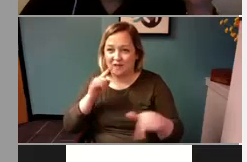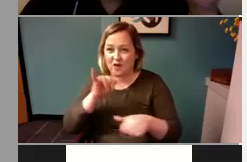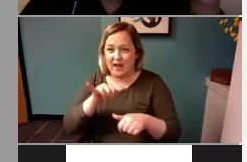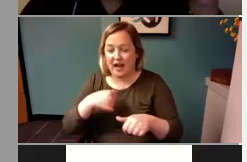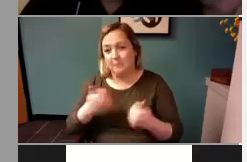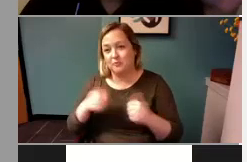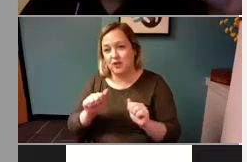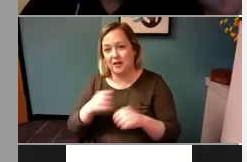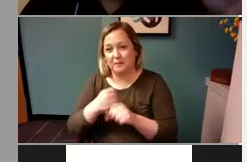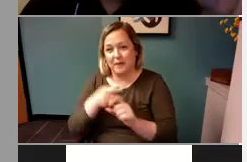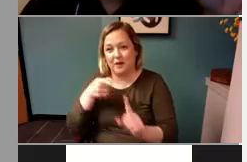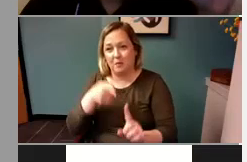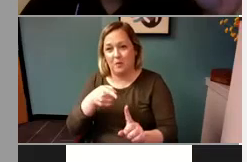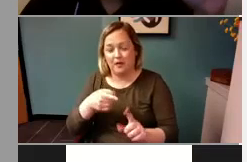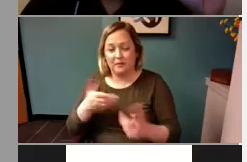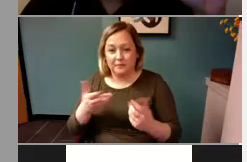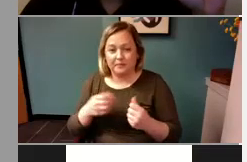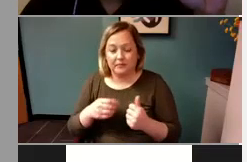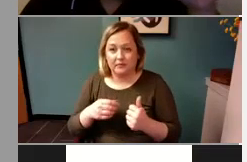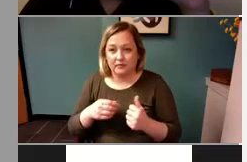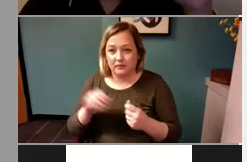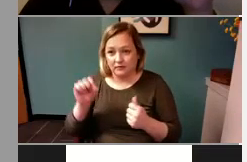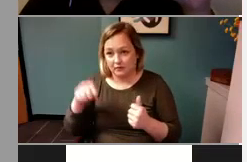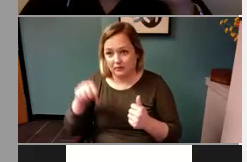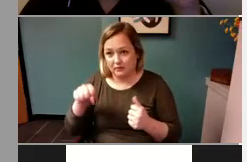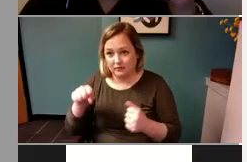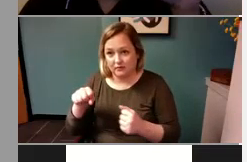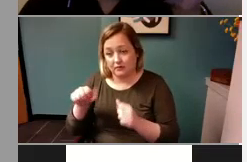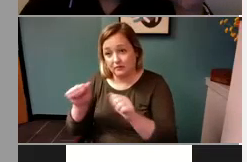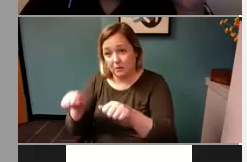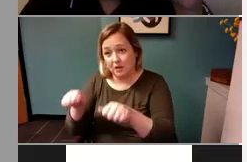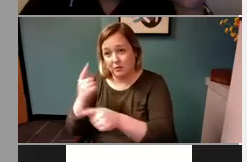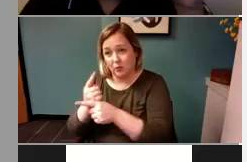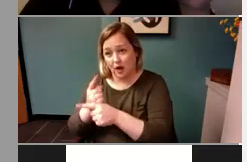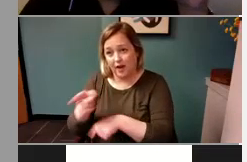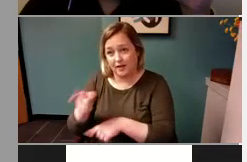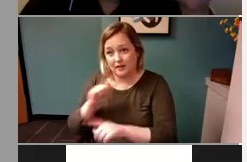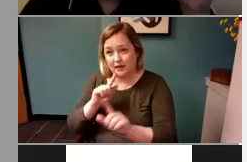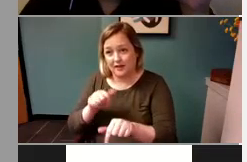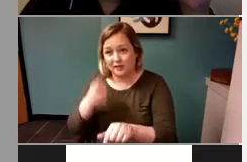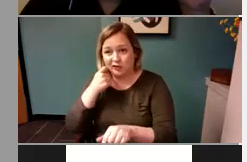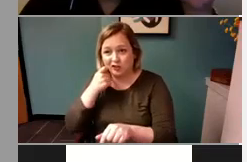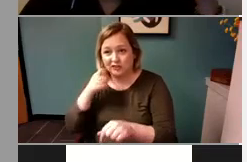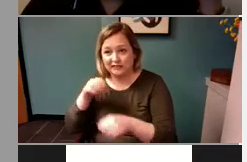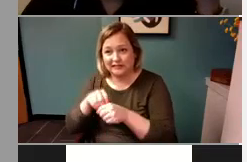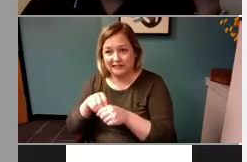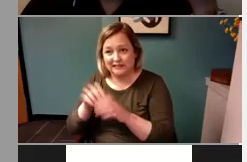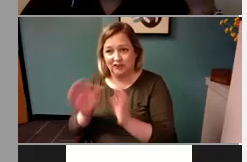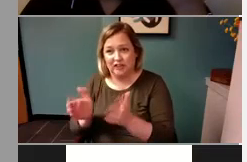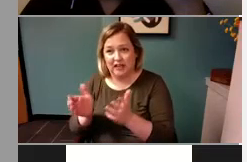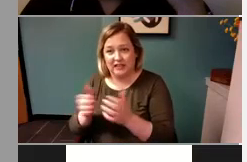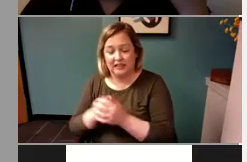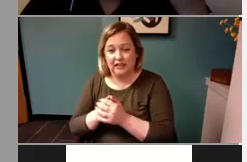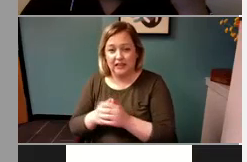But yes, Aman may possibly actually be right that we can reorient this graph, that